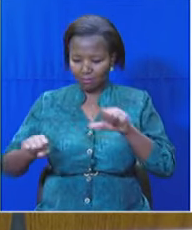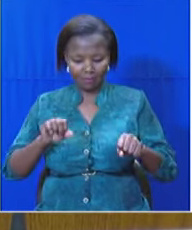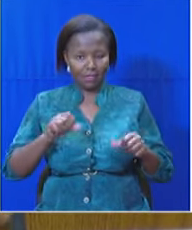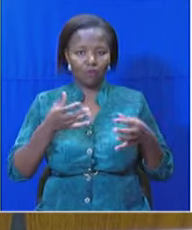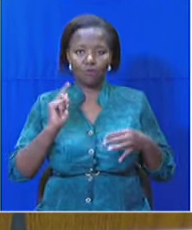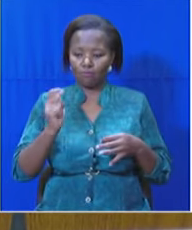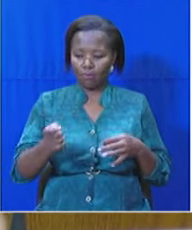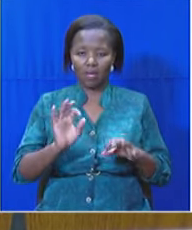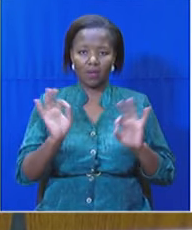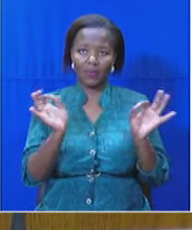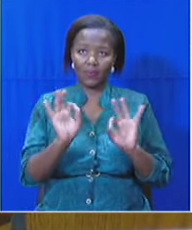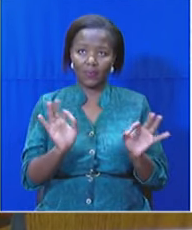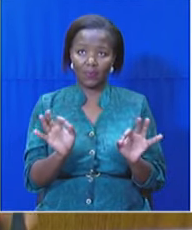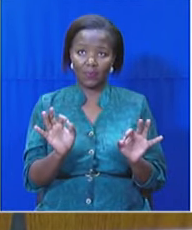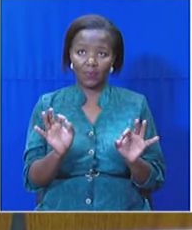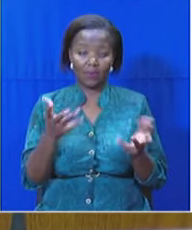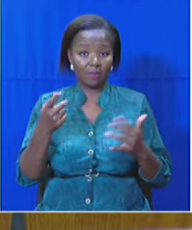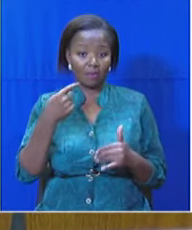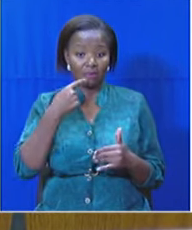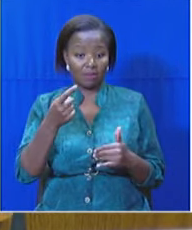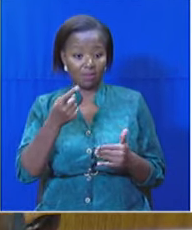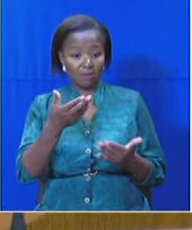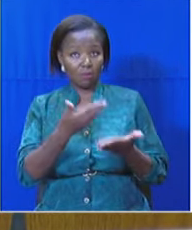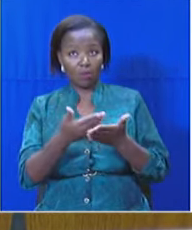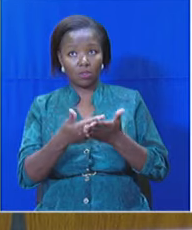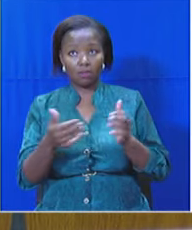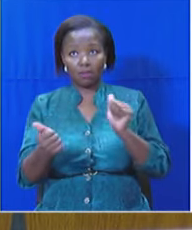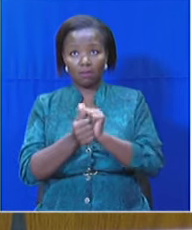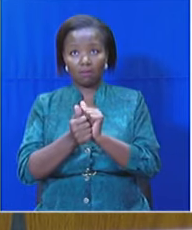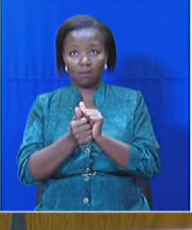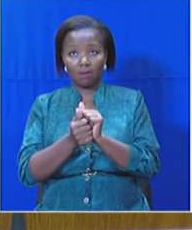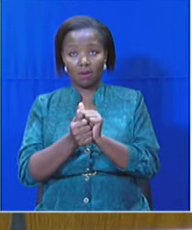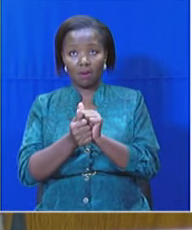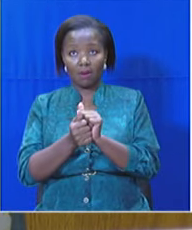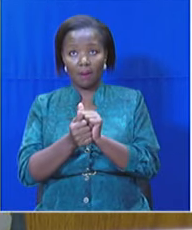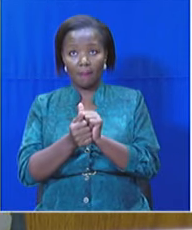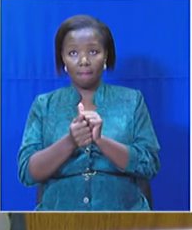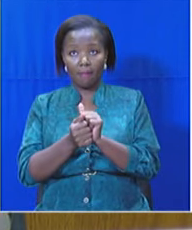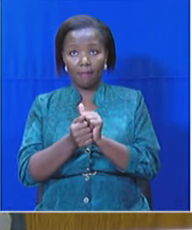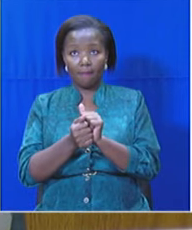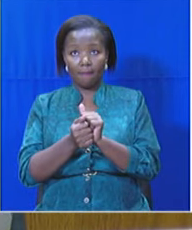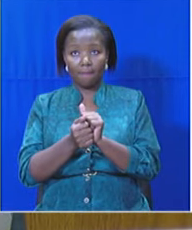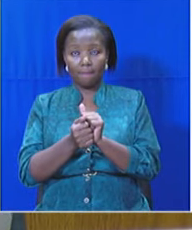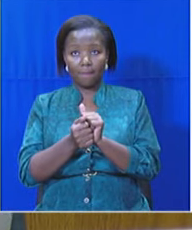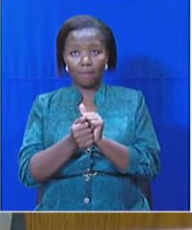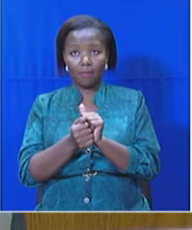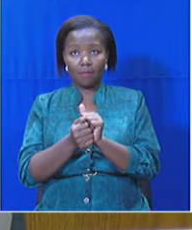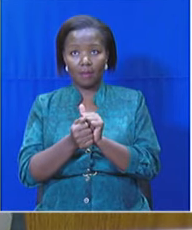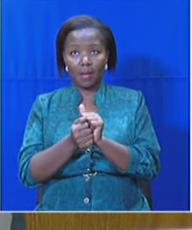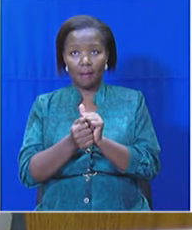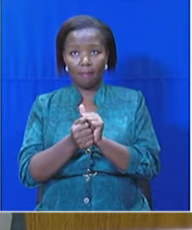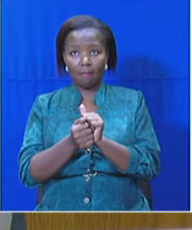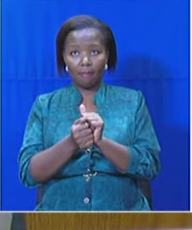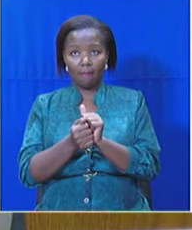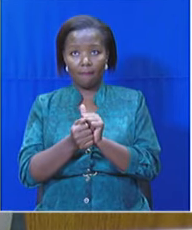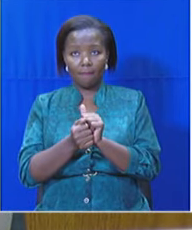free. And maybe that is, there's a coalition without the, yes. So, I want